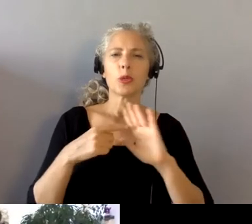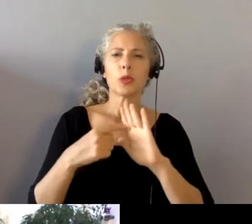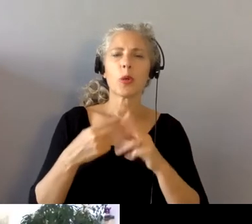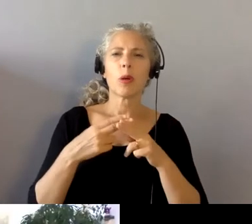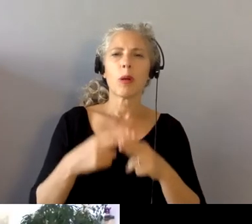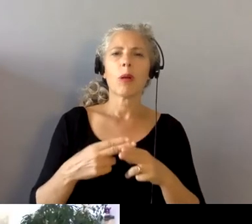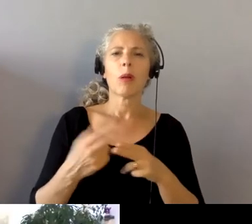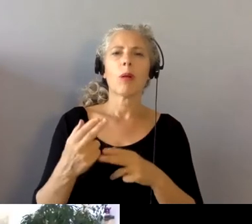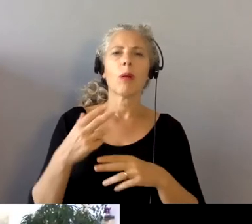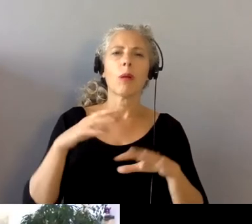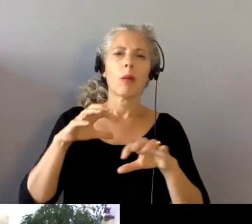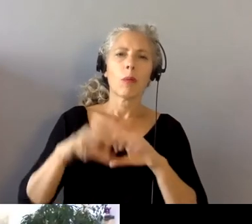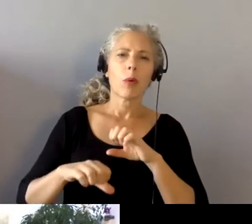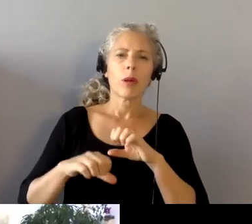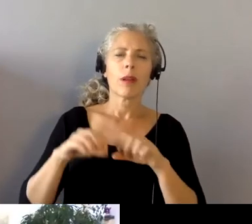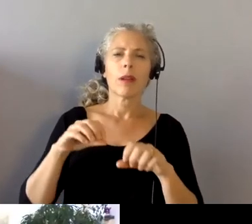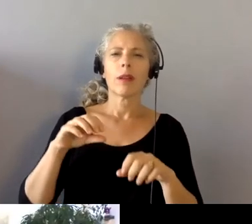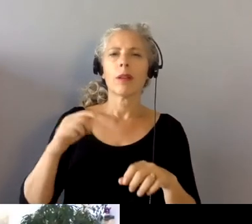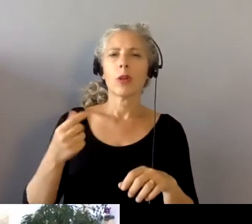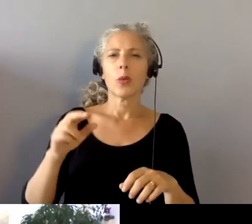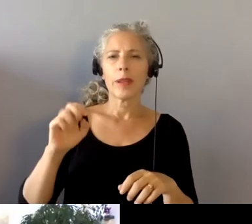in America. And I think